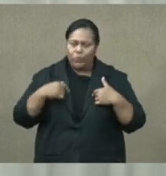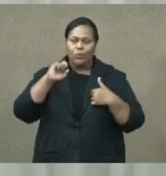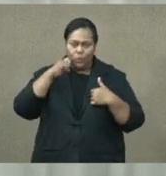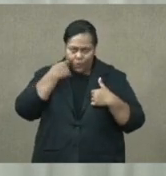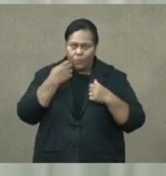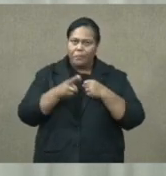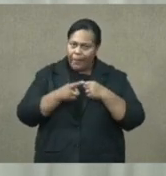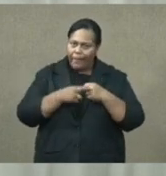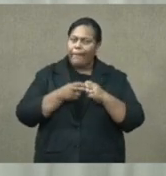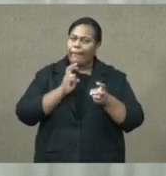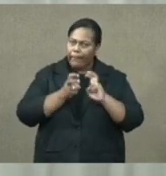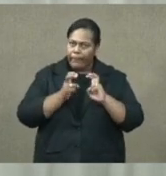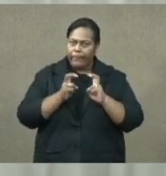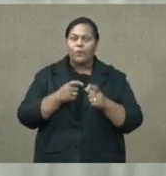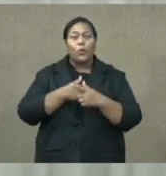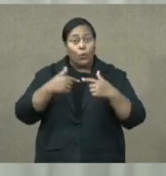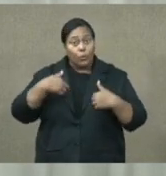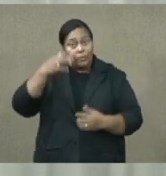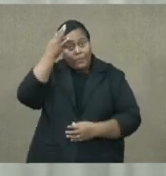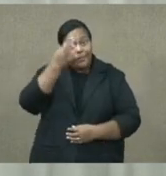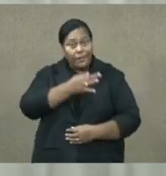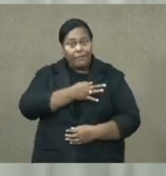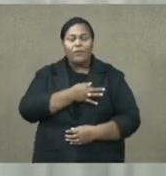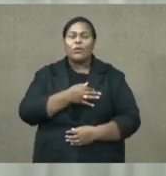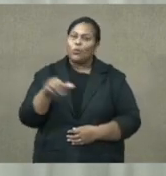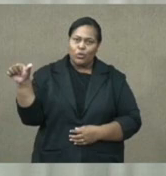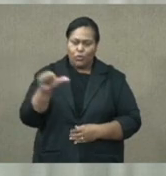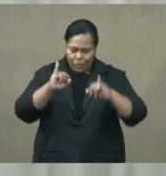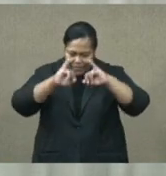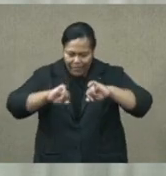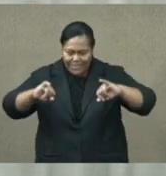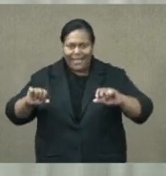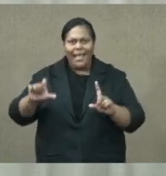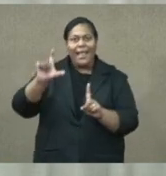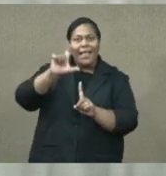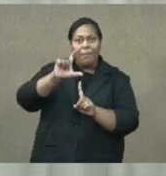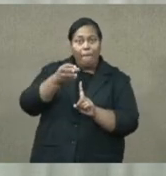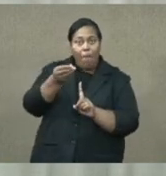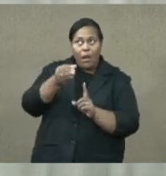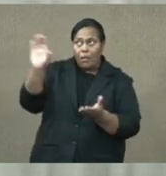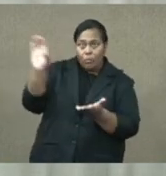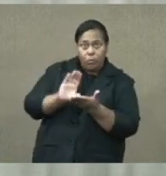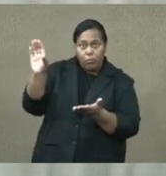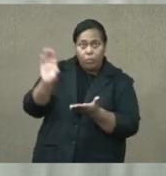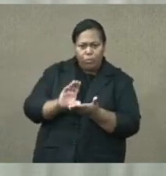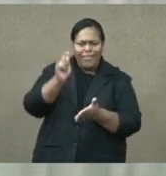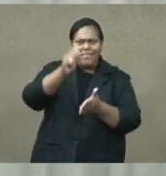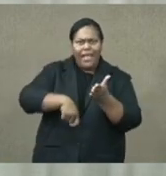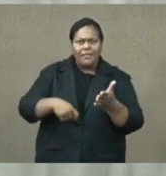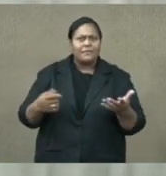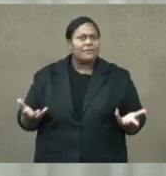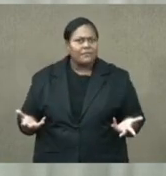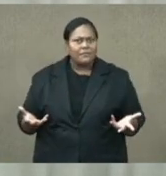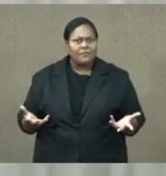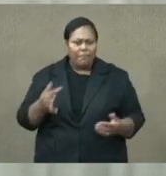We believe there is cause to investigate capital gains tax exemptions to apparently benefit a